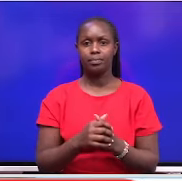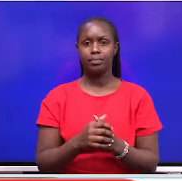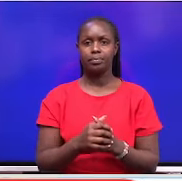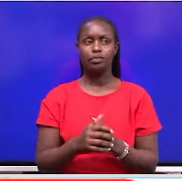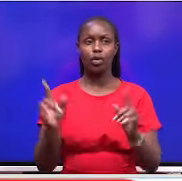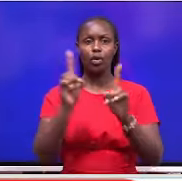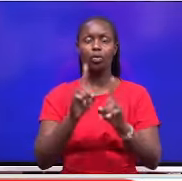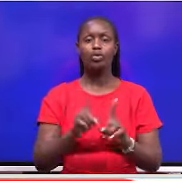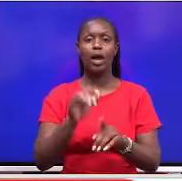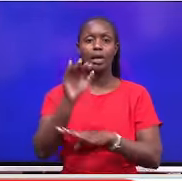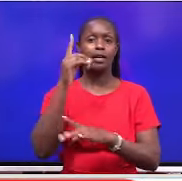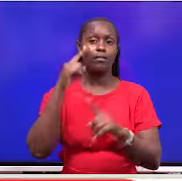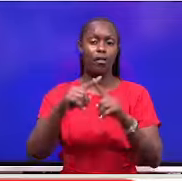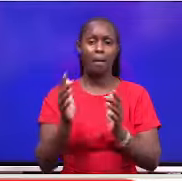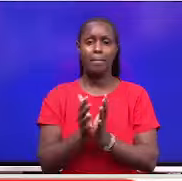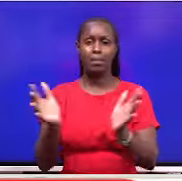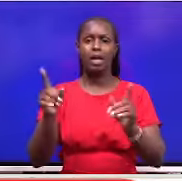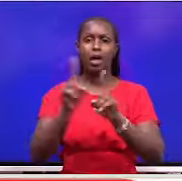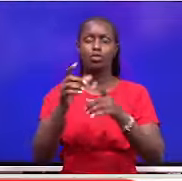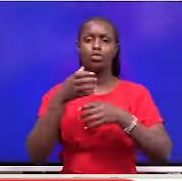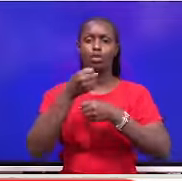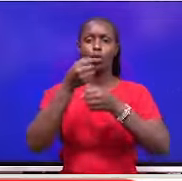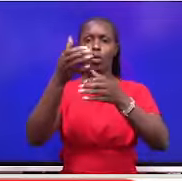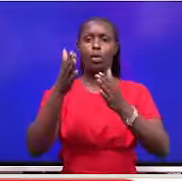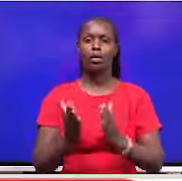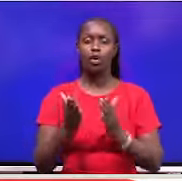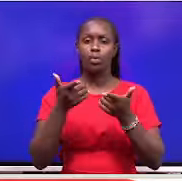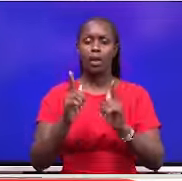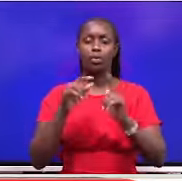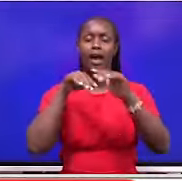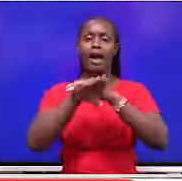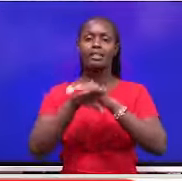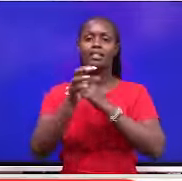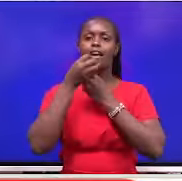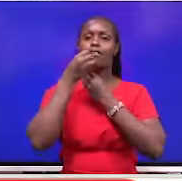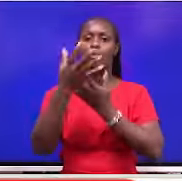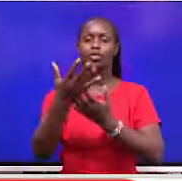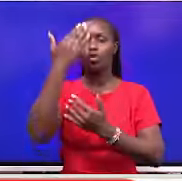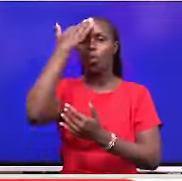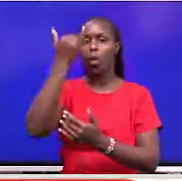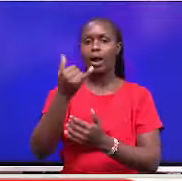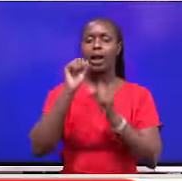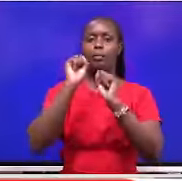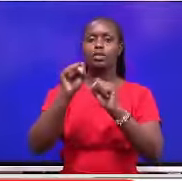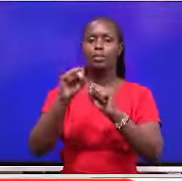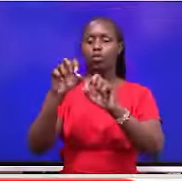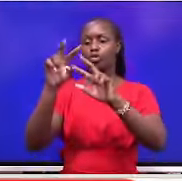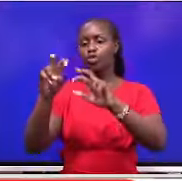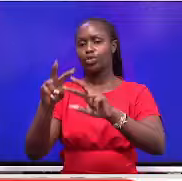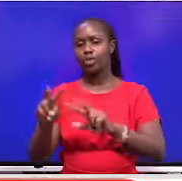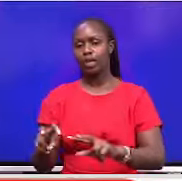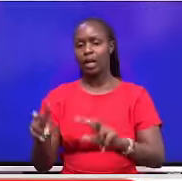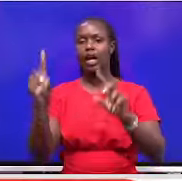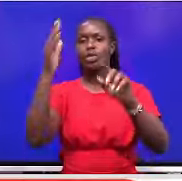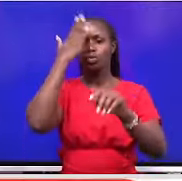for the public and stakeholders to be allowed access to information so as to be able to put checks and balances on